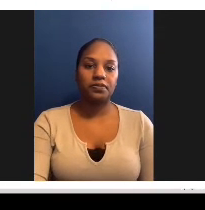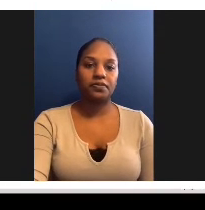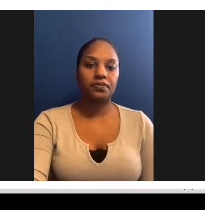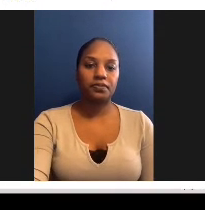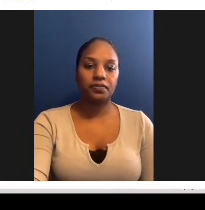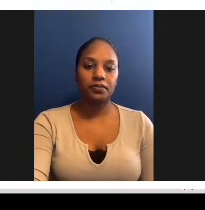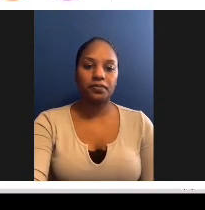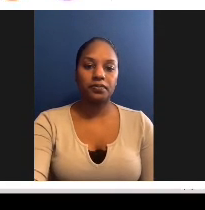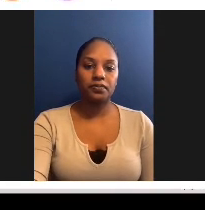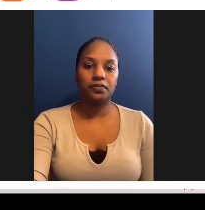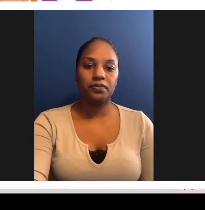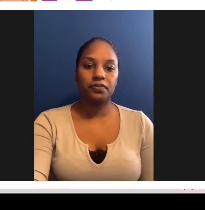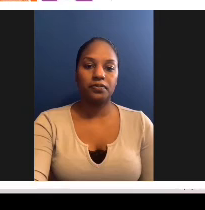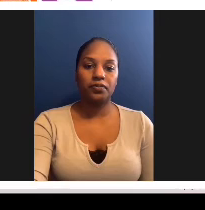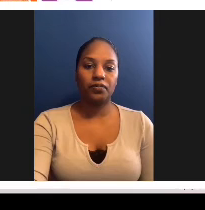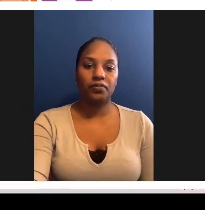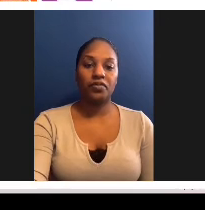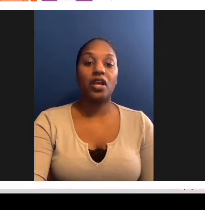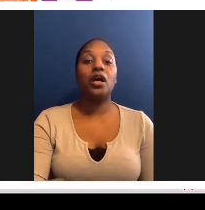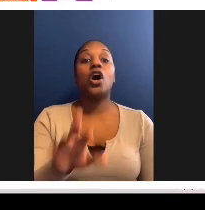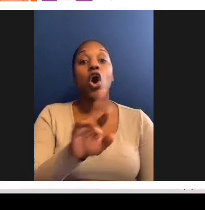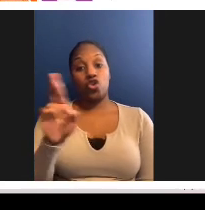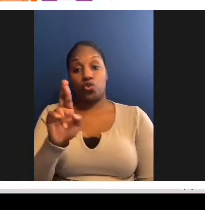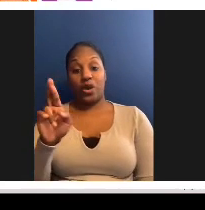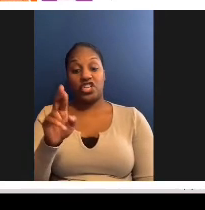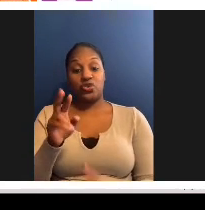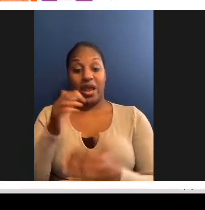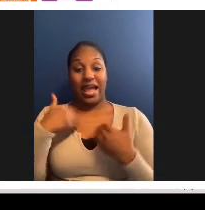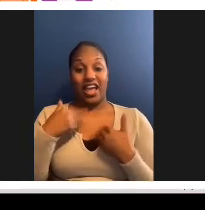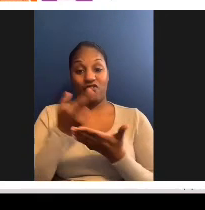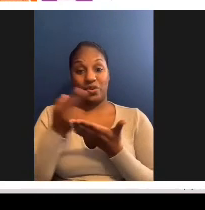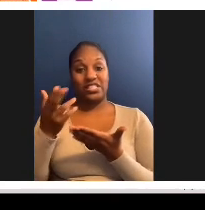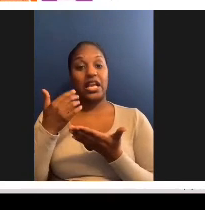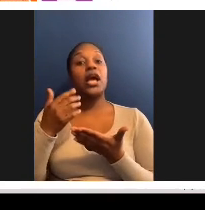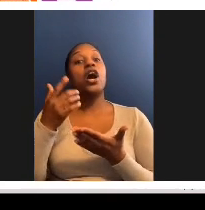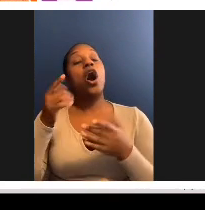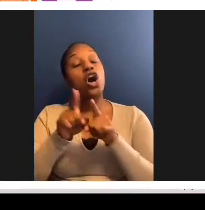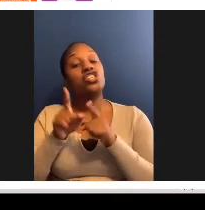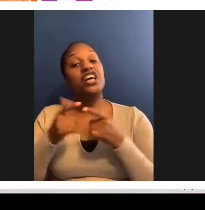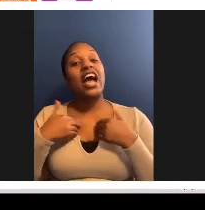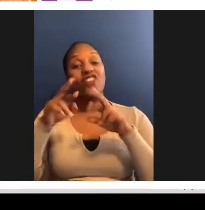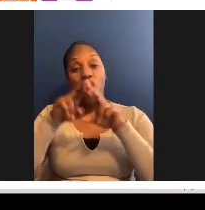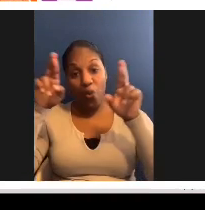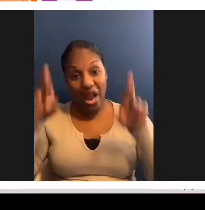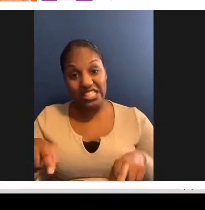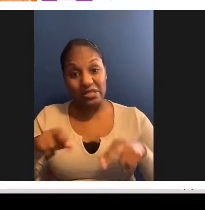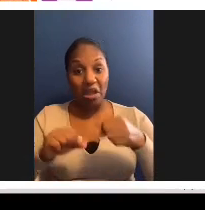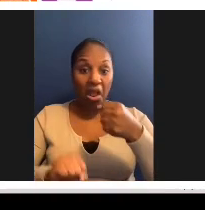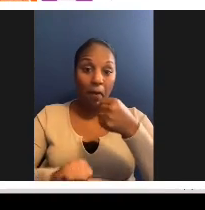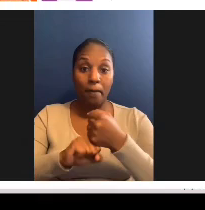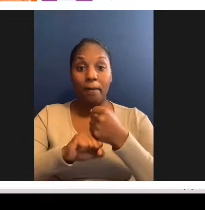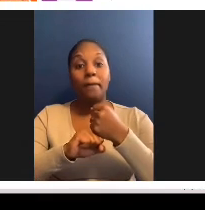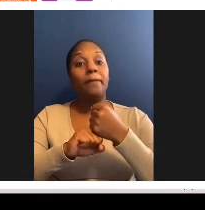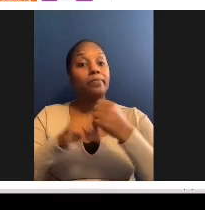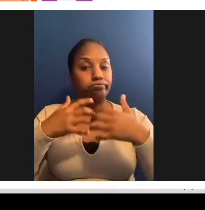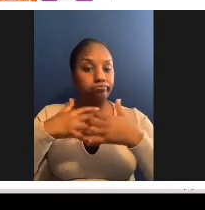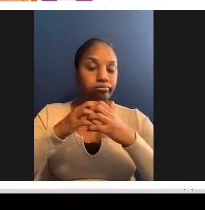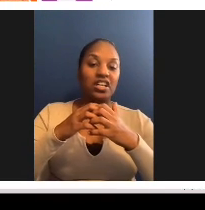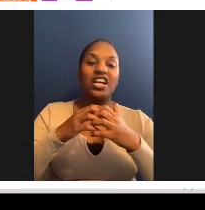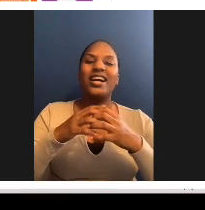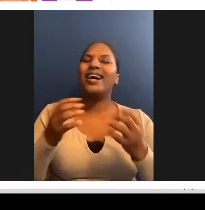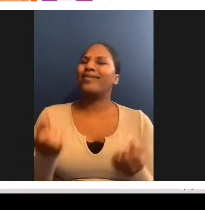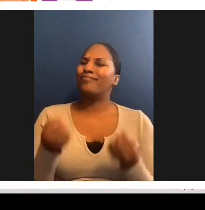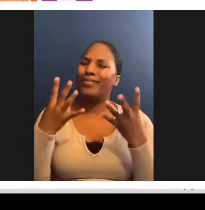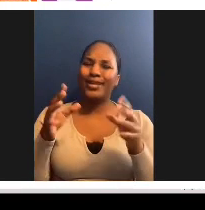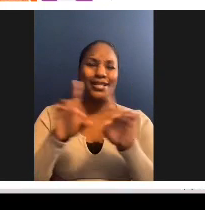On the right-hand side is resources. We have a resume builder too that's building here. We have a lot of districts that they have used this in their communities.